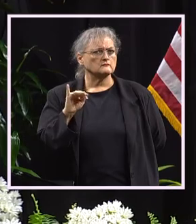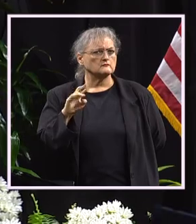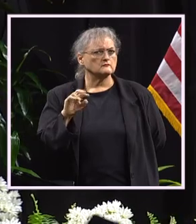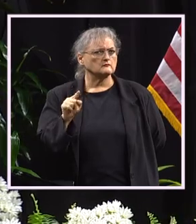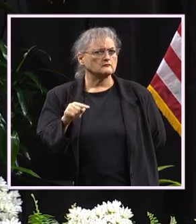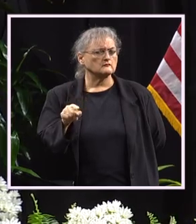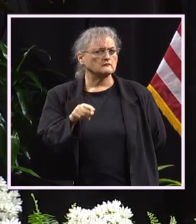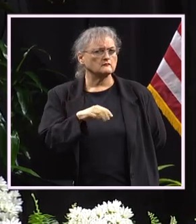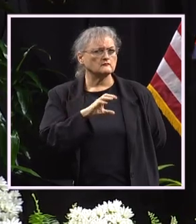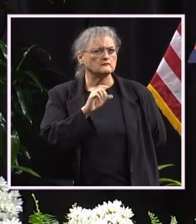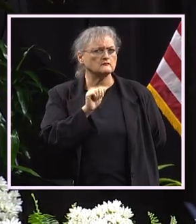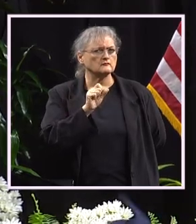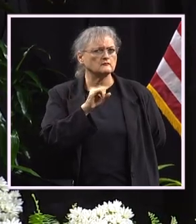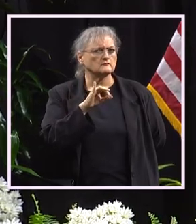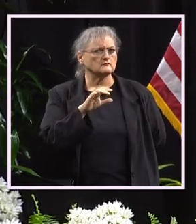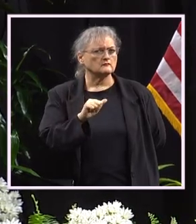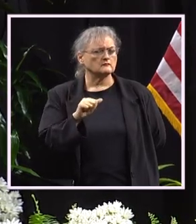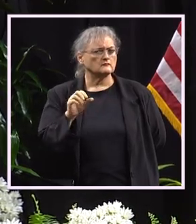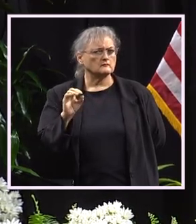Cassie Ann O. Savage.